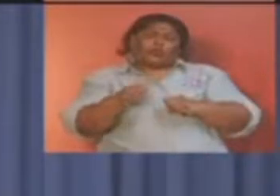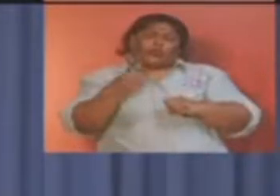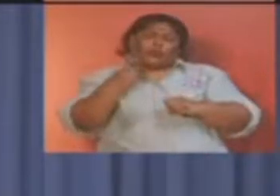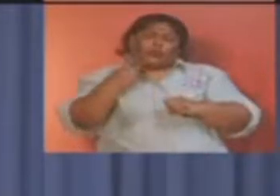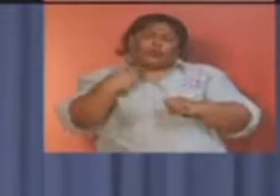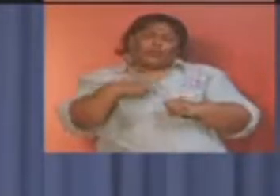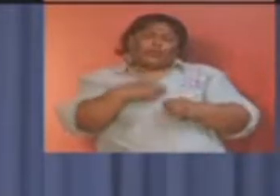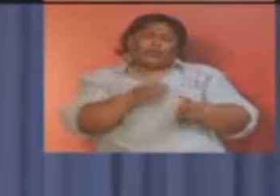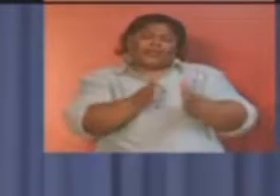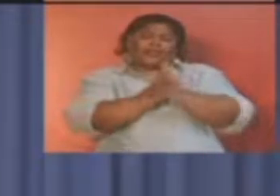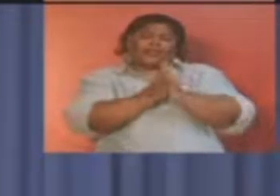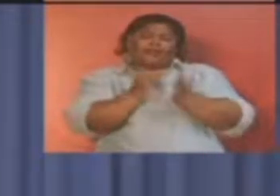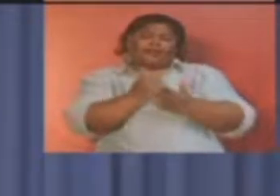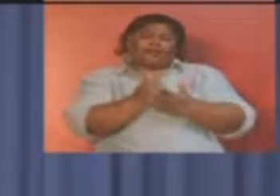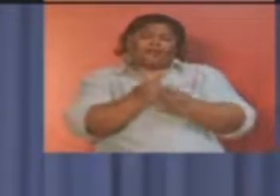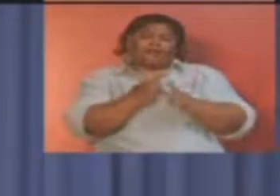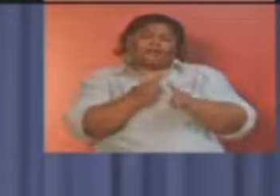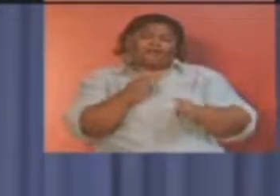more importantly,